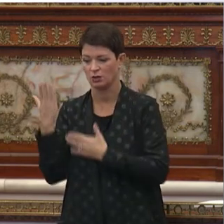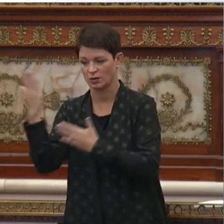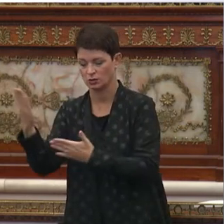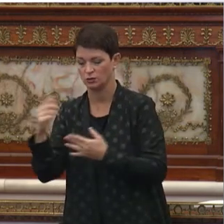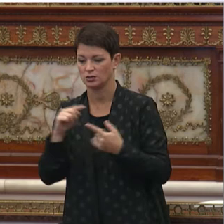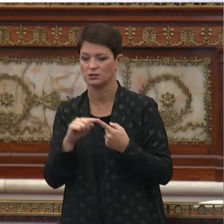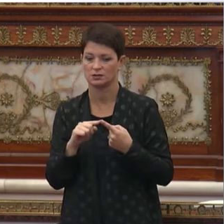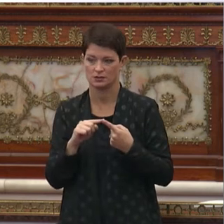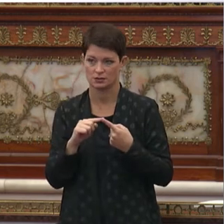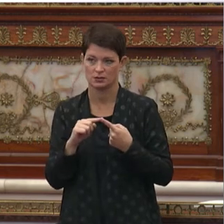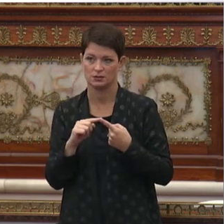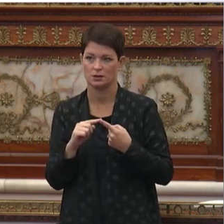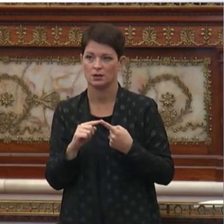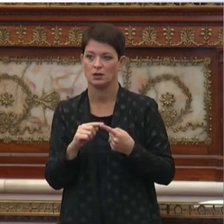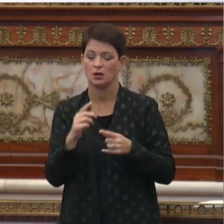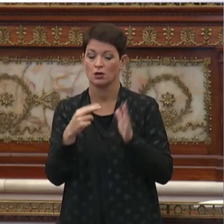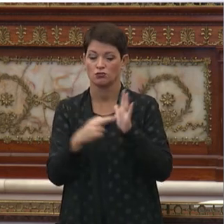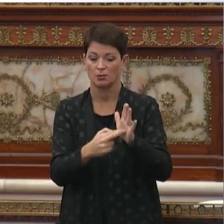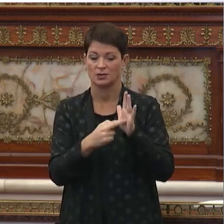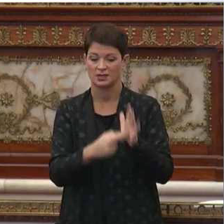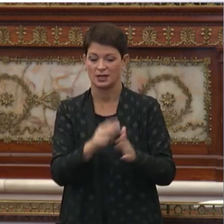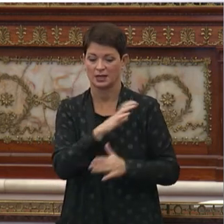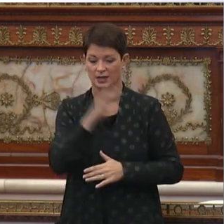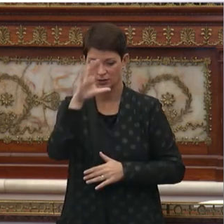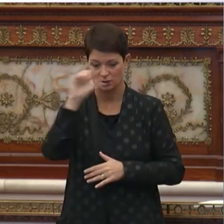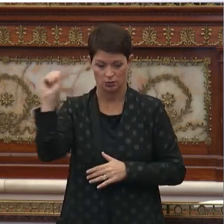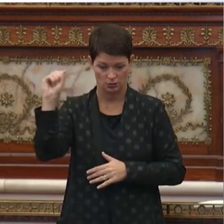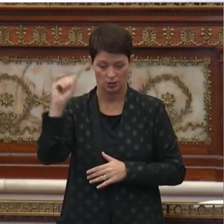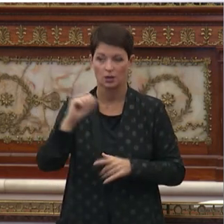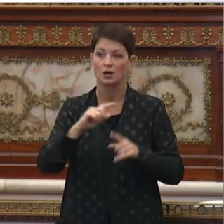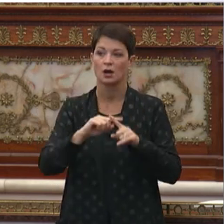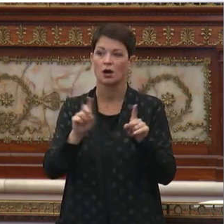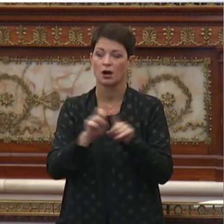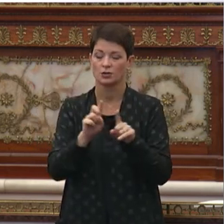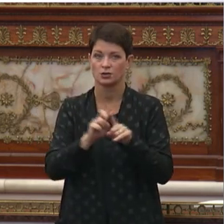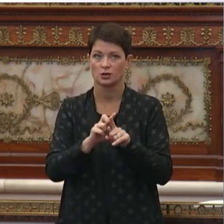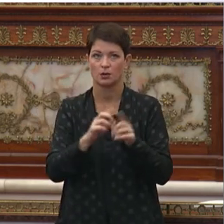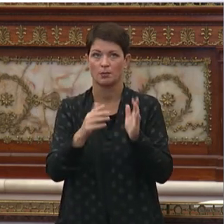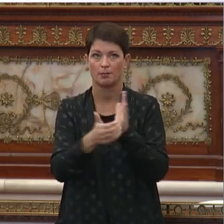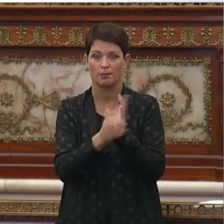resolutions. On behalf of Council President Clark, an ordinance amending